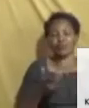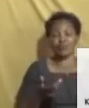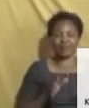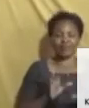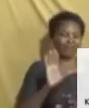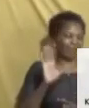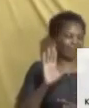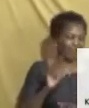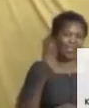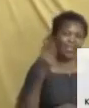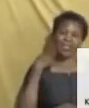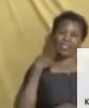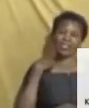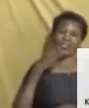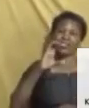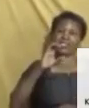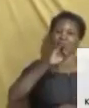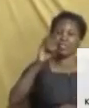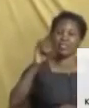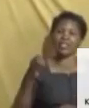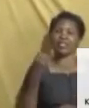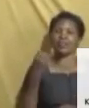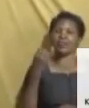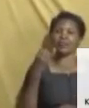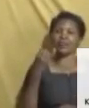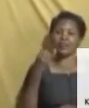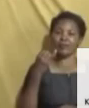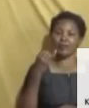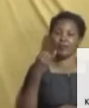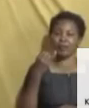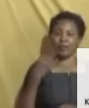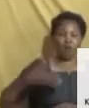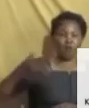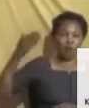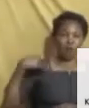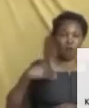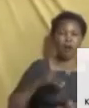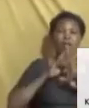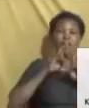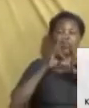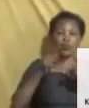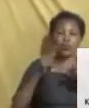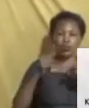Yesterday, Chief Justice Emeritus, responding to the comments on